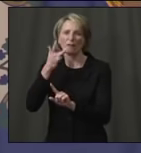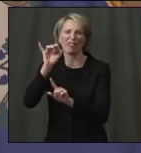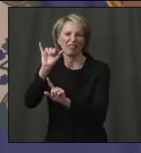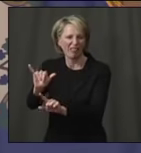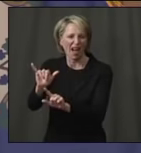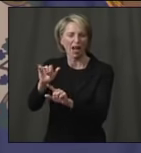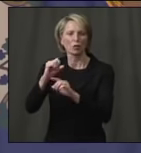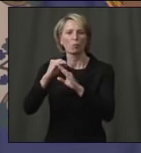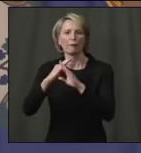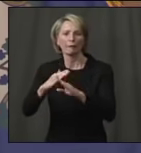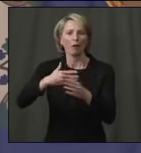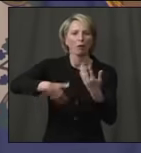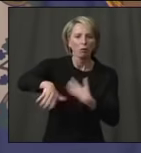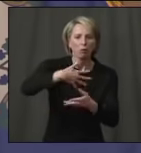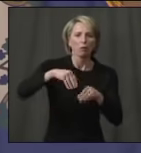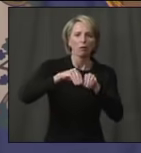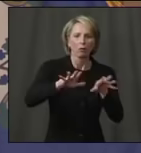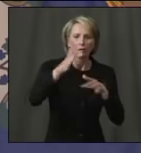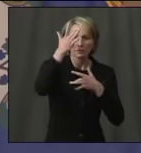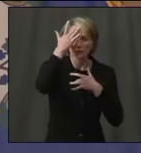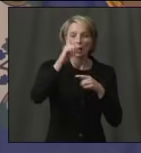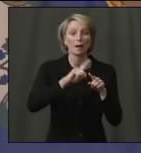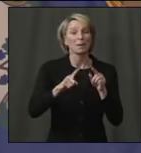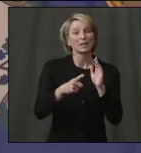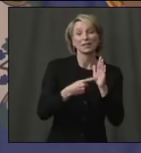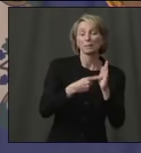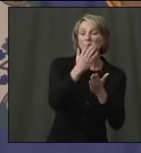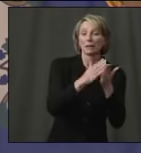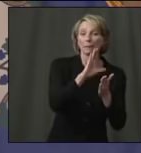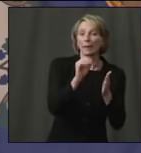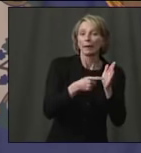out case by case, because some situations may not be safe.